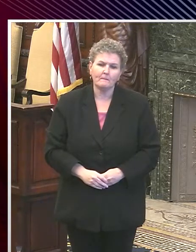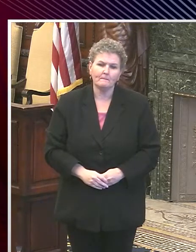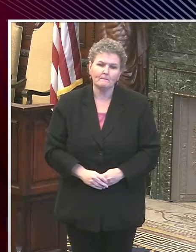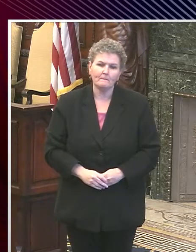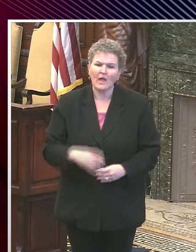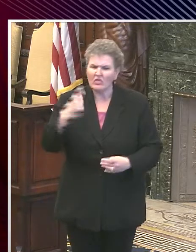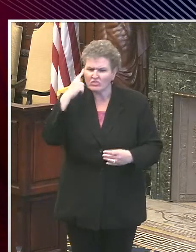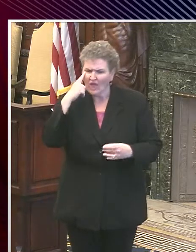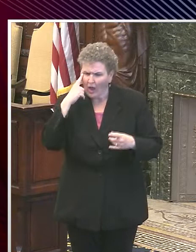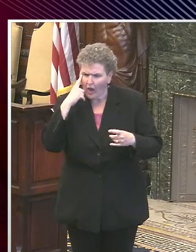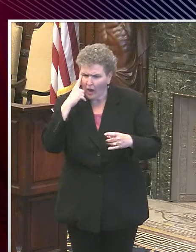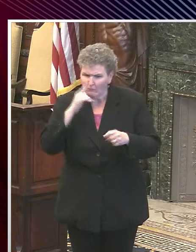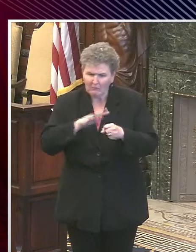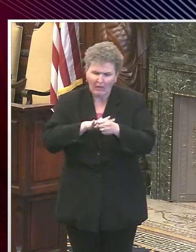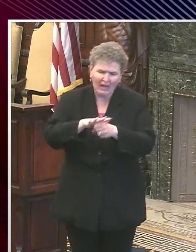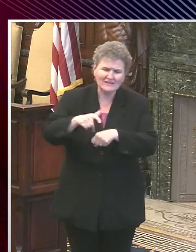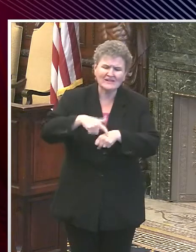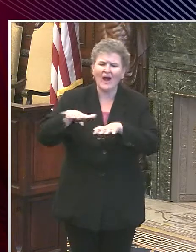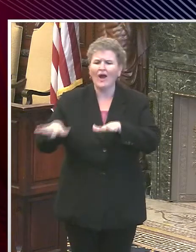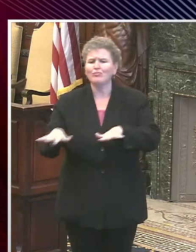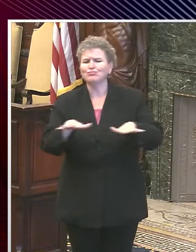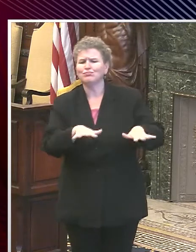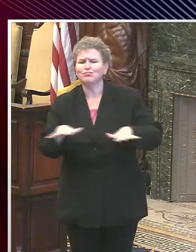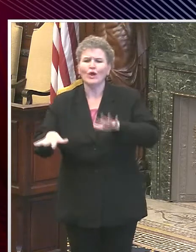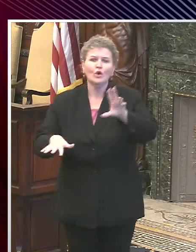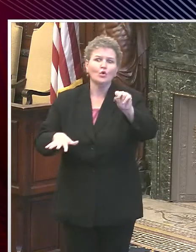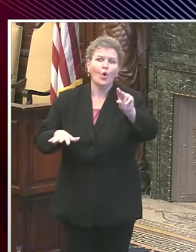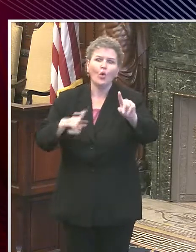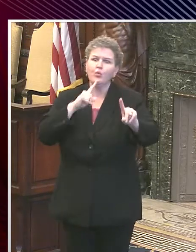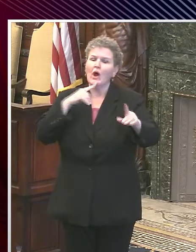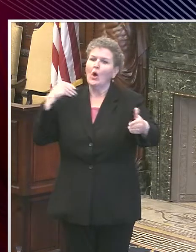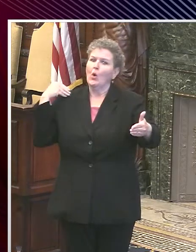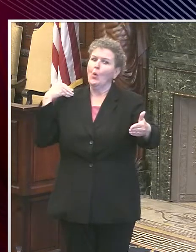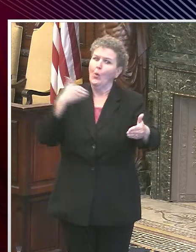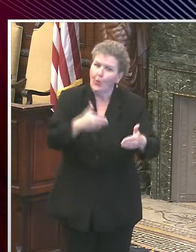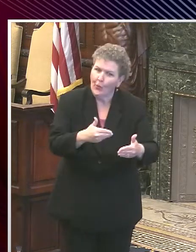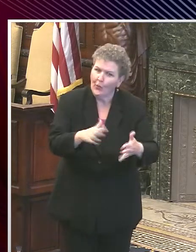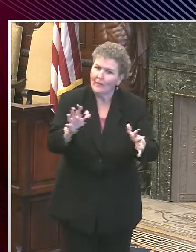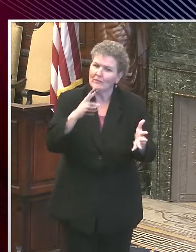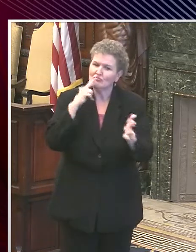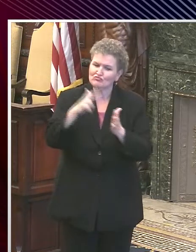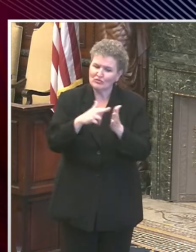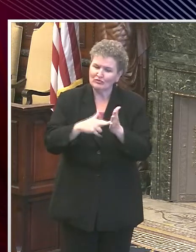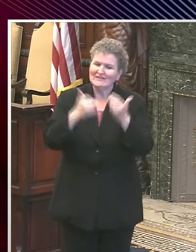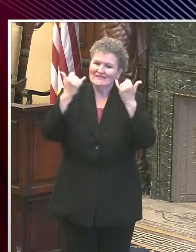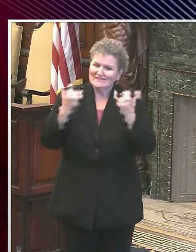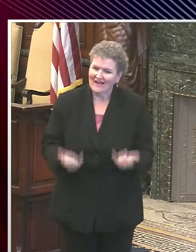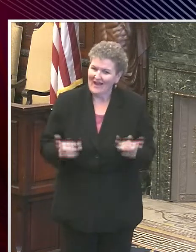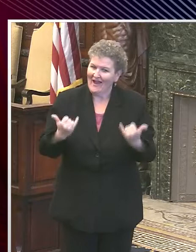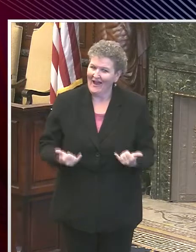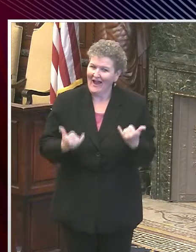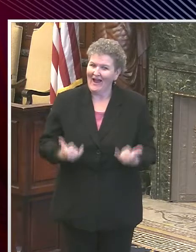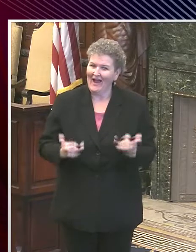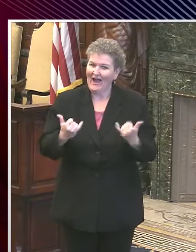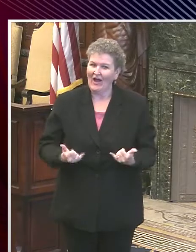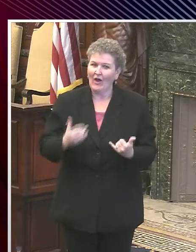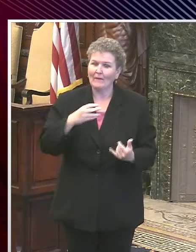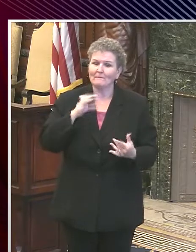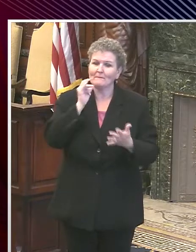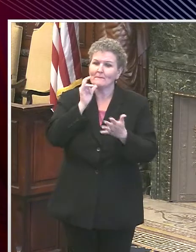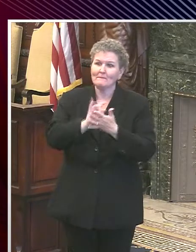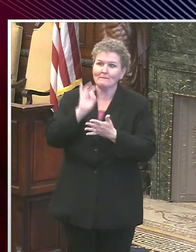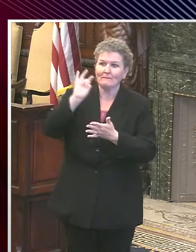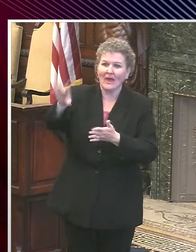time, but folks, you really should not wait. You should get that done right away. And if you plan on requesting a mail-in ballot, it is especially important to get